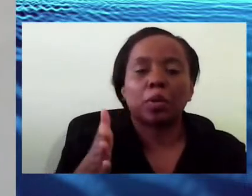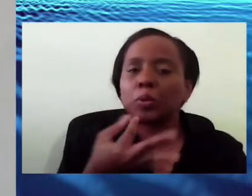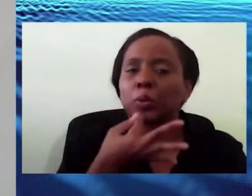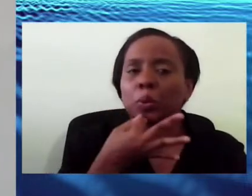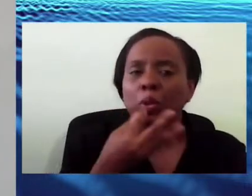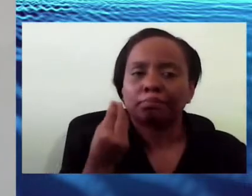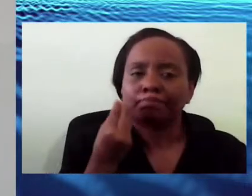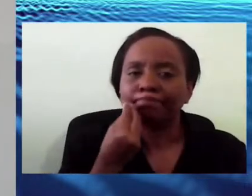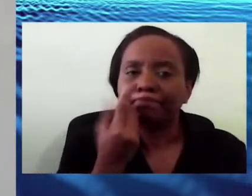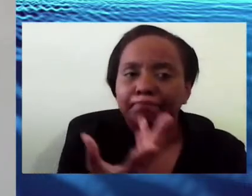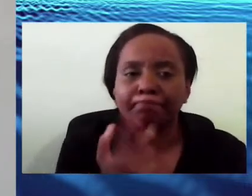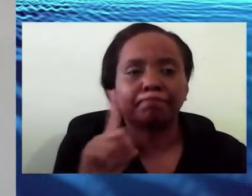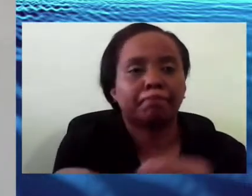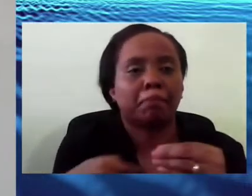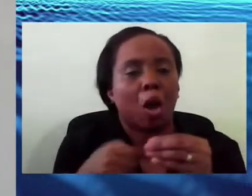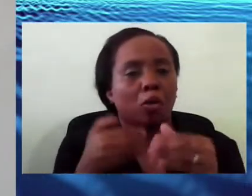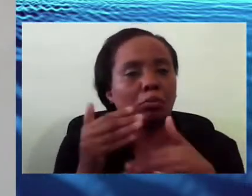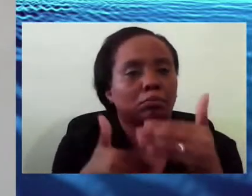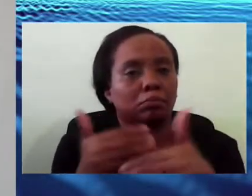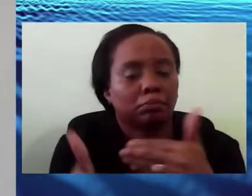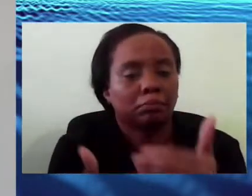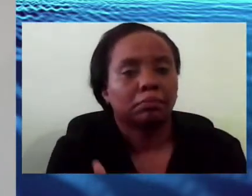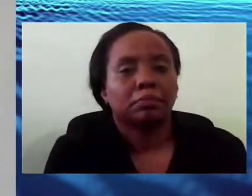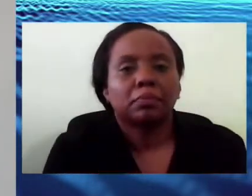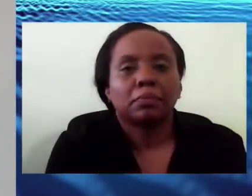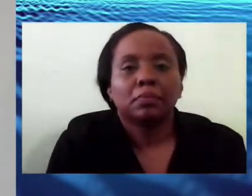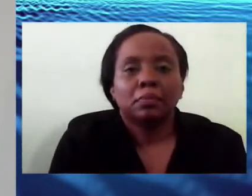say exactly what is happening in that regard.